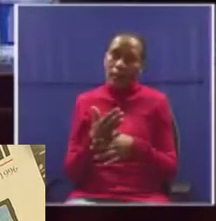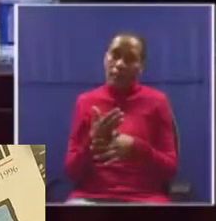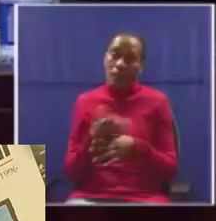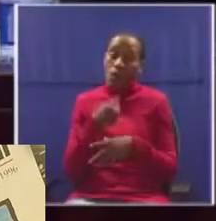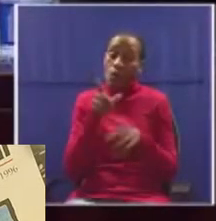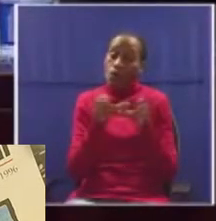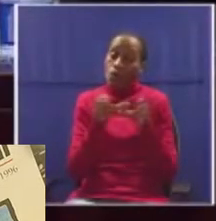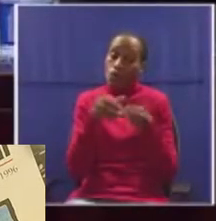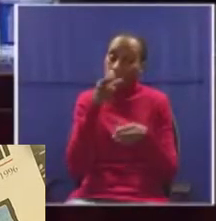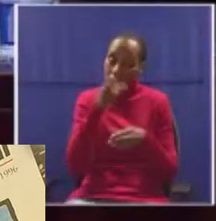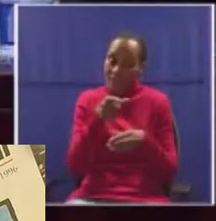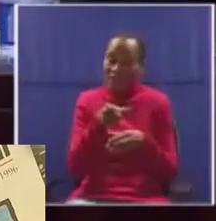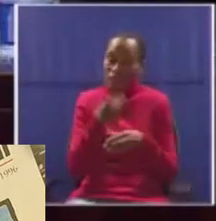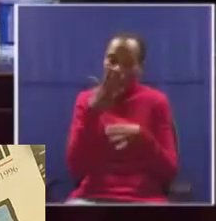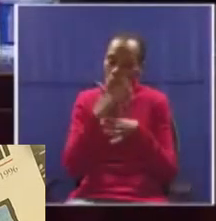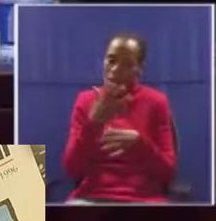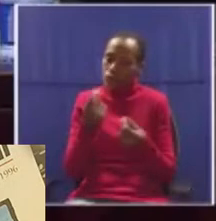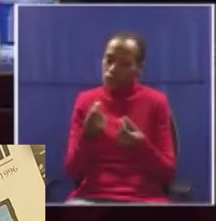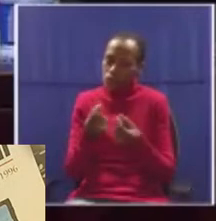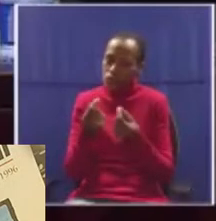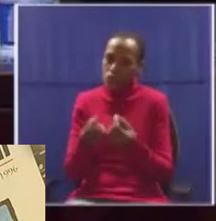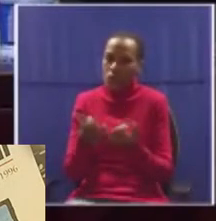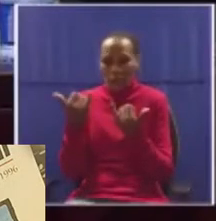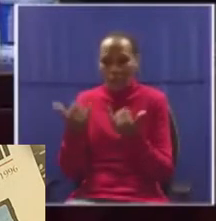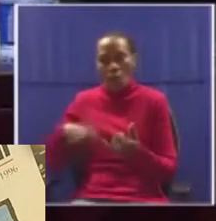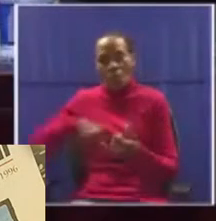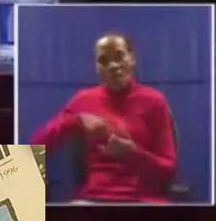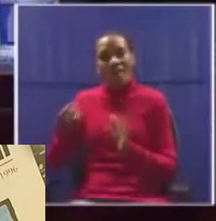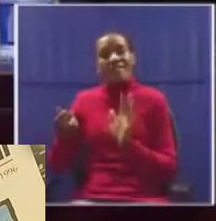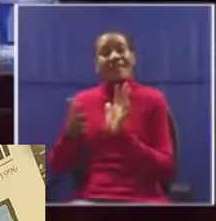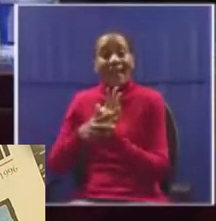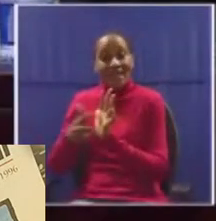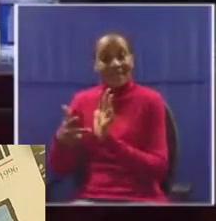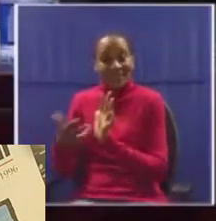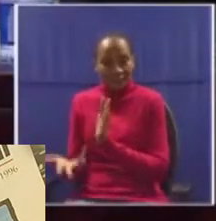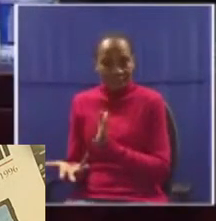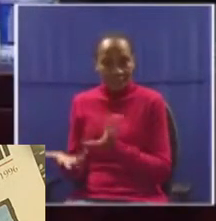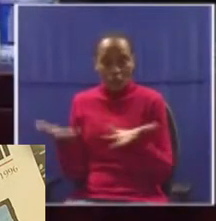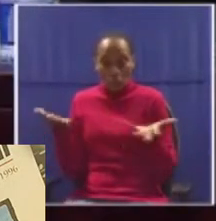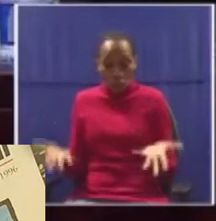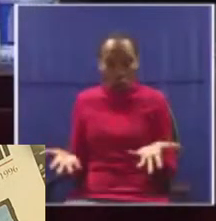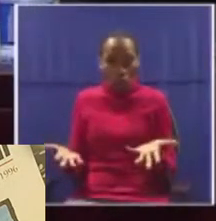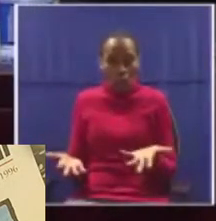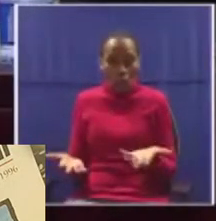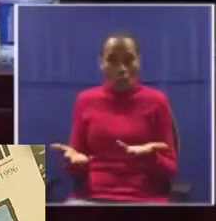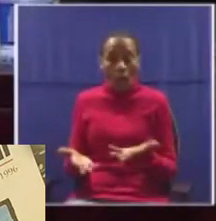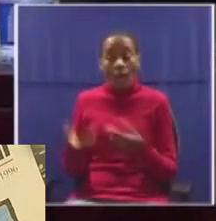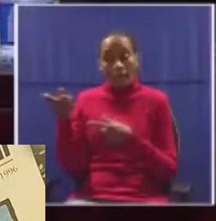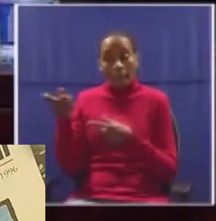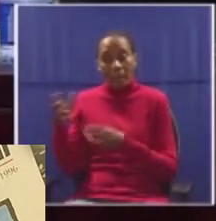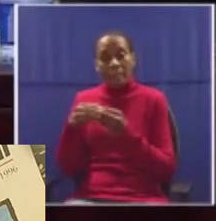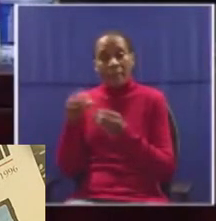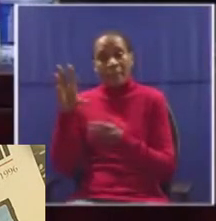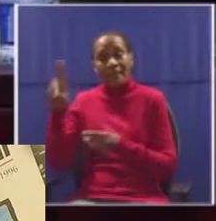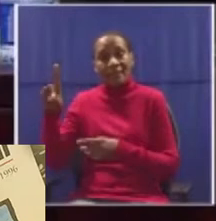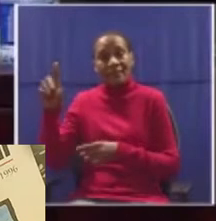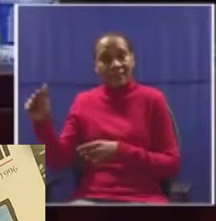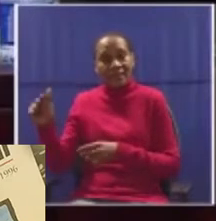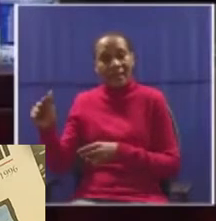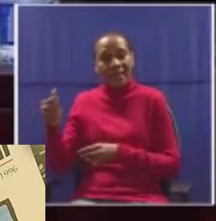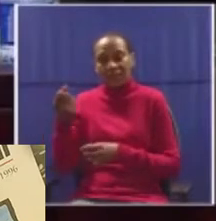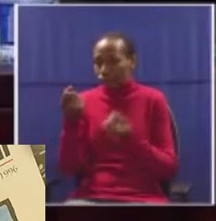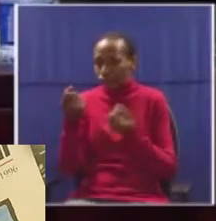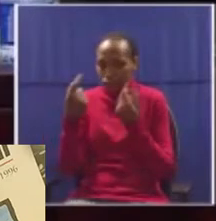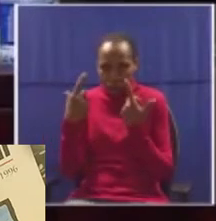working group that has resulted in the general laws Amendment act it is this work that the sponsor of this debate does not